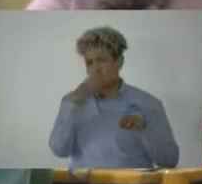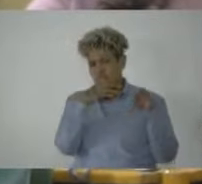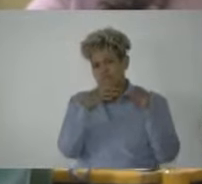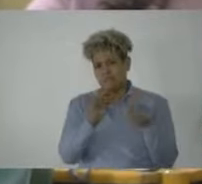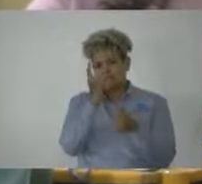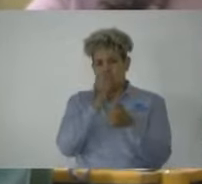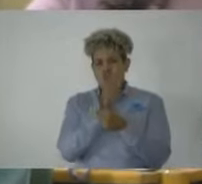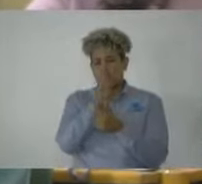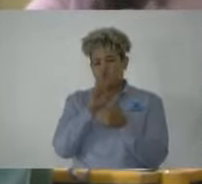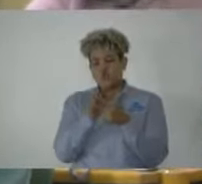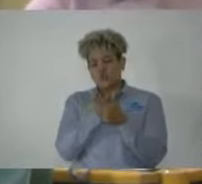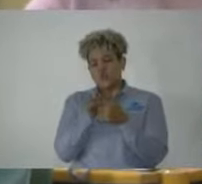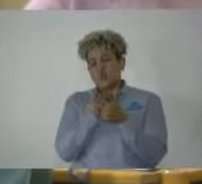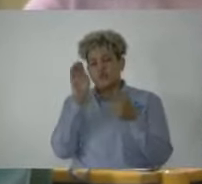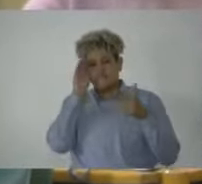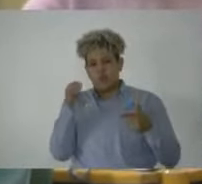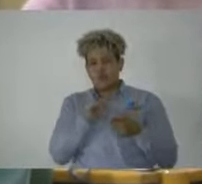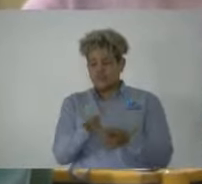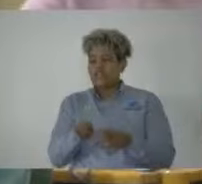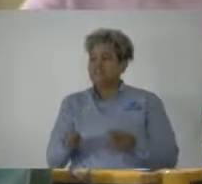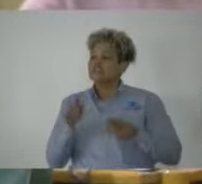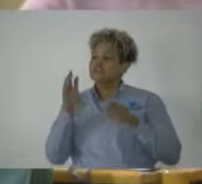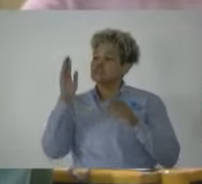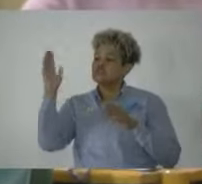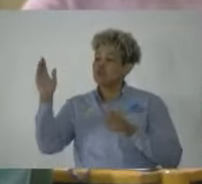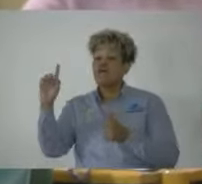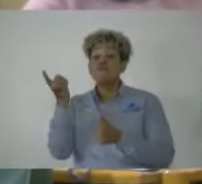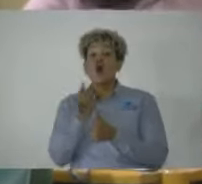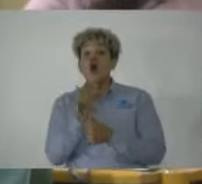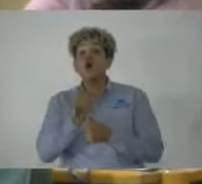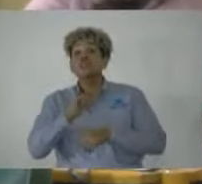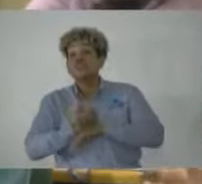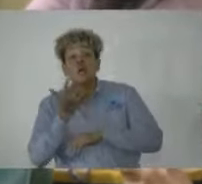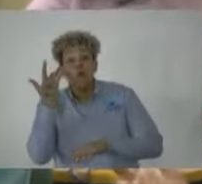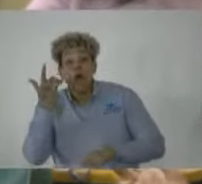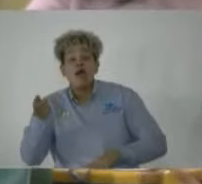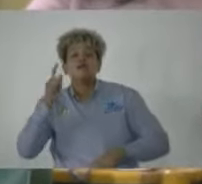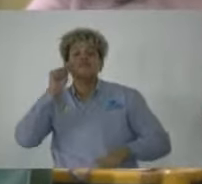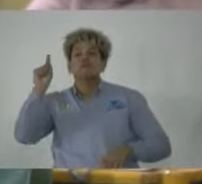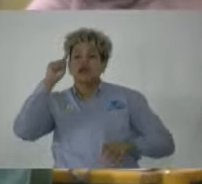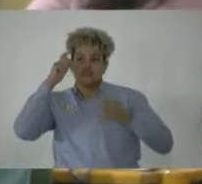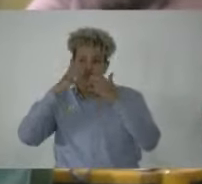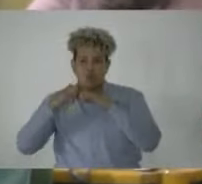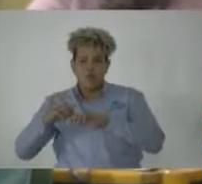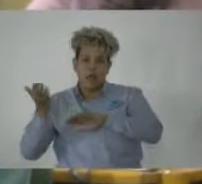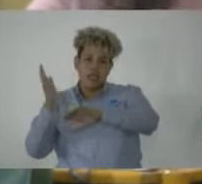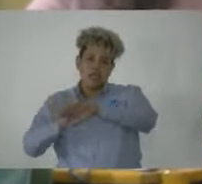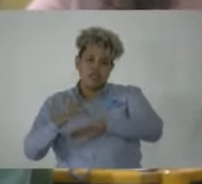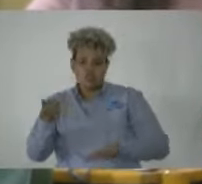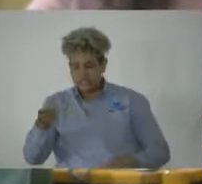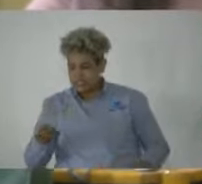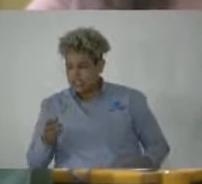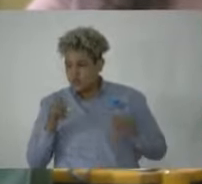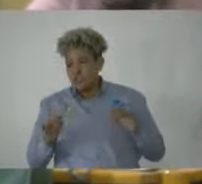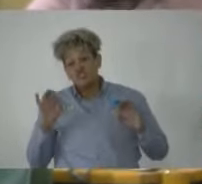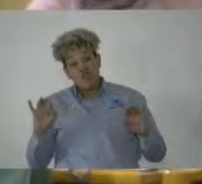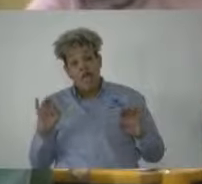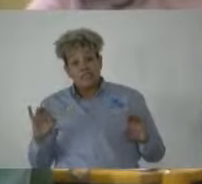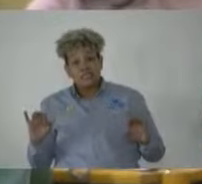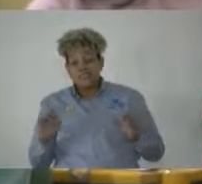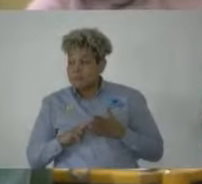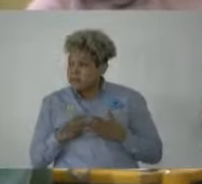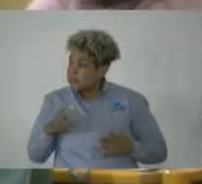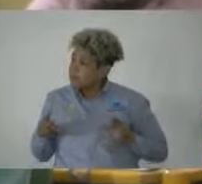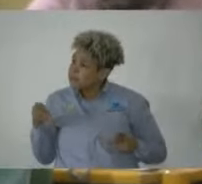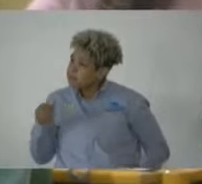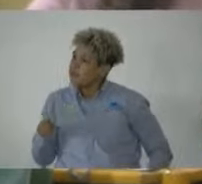the first two in this presentation. The first is that tax compliance has increased, which is great, meaning that we